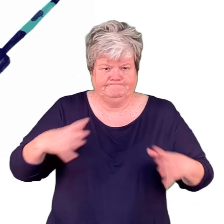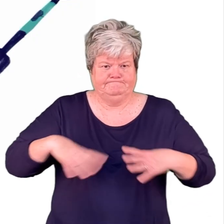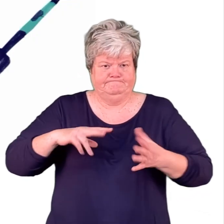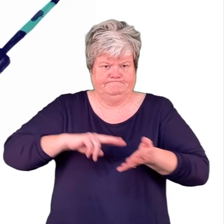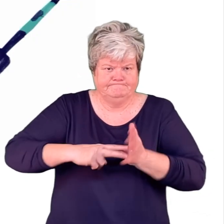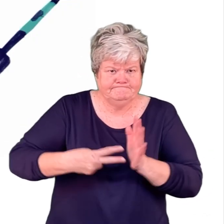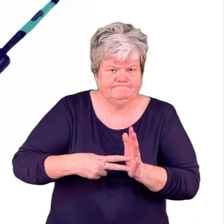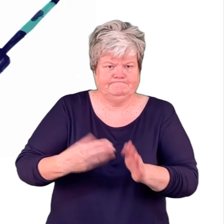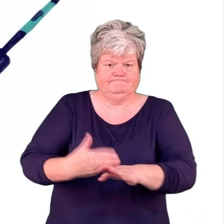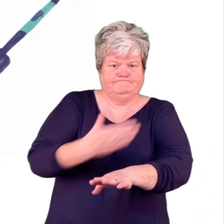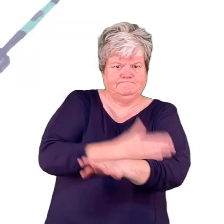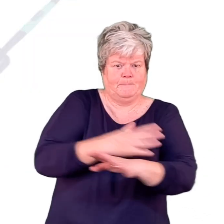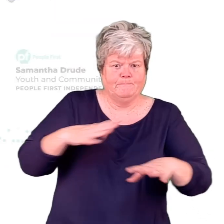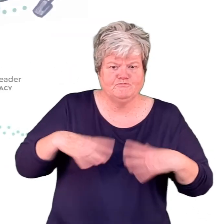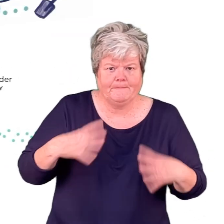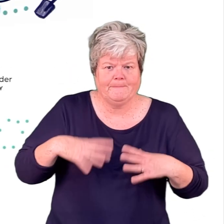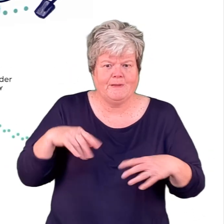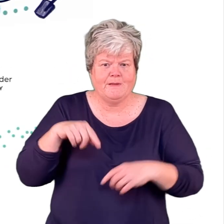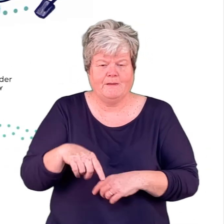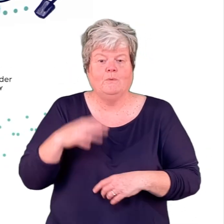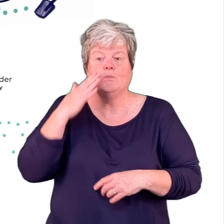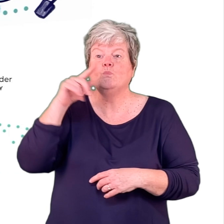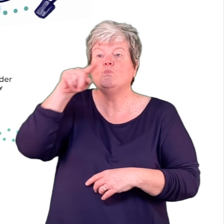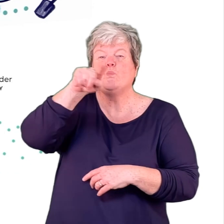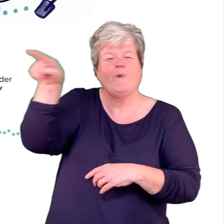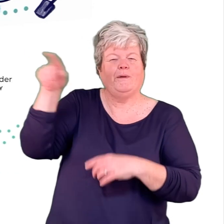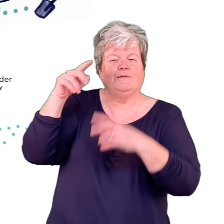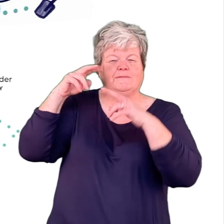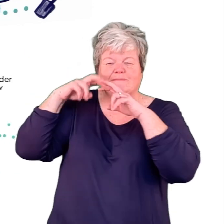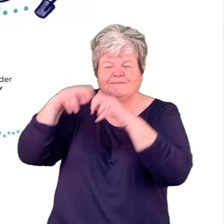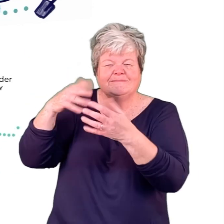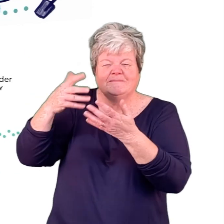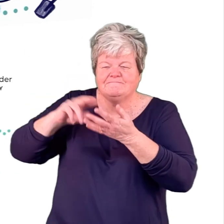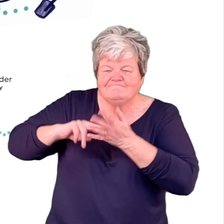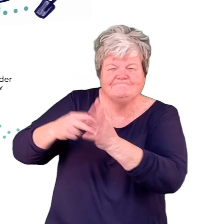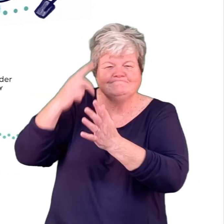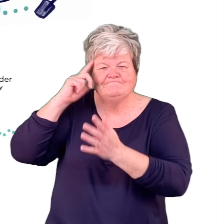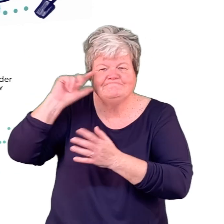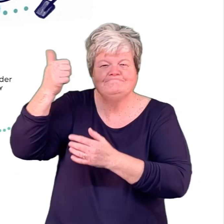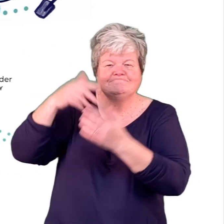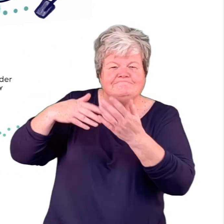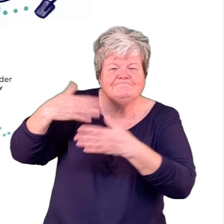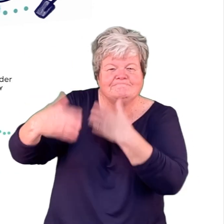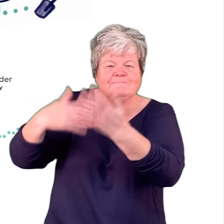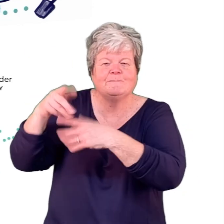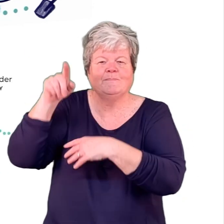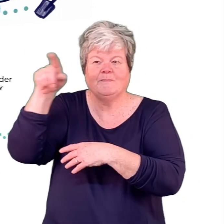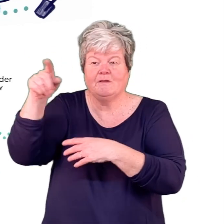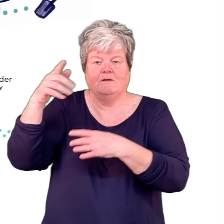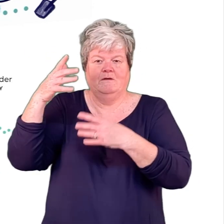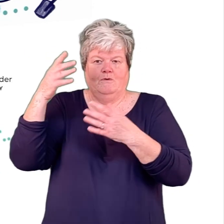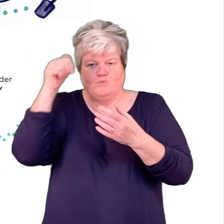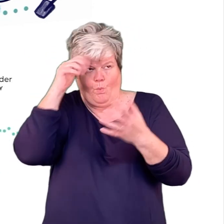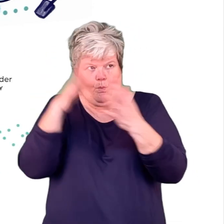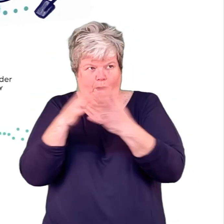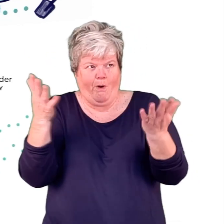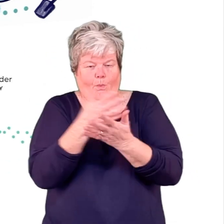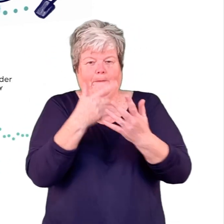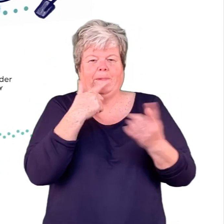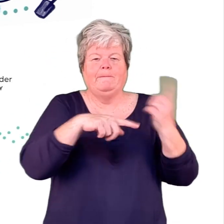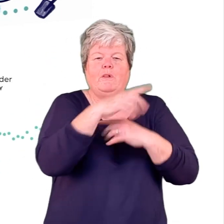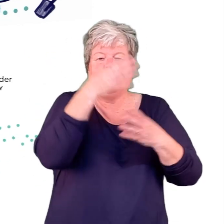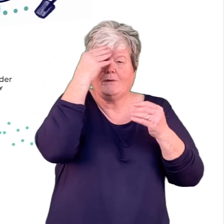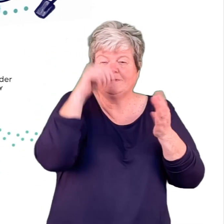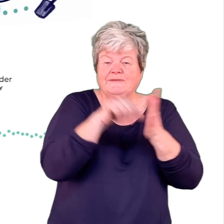groundwork and prepare. When researchers have done their research, so they've looked up different ways to communicate with people, especially people with a